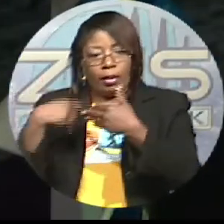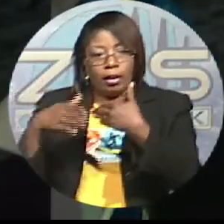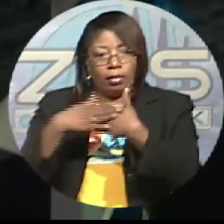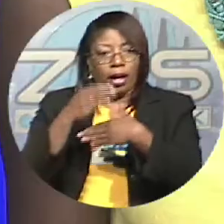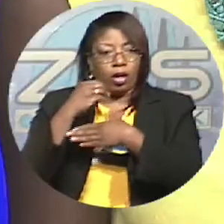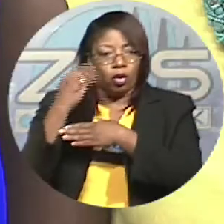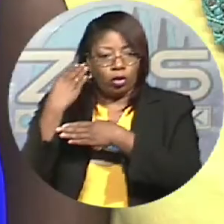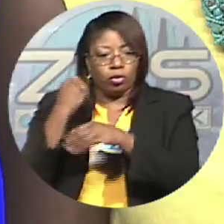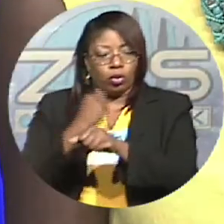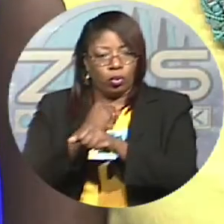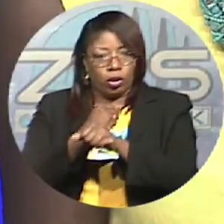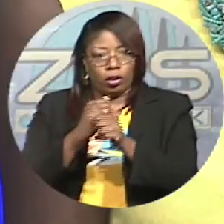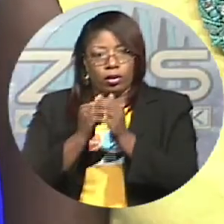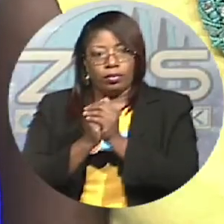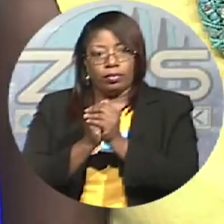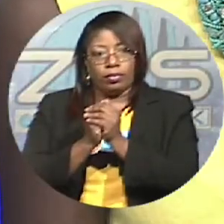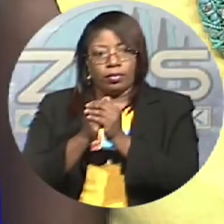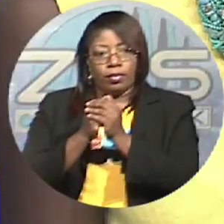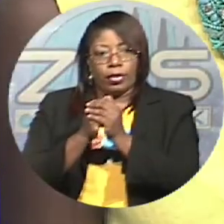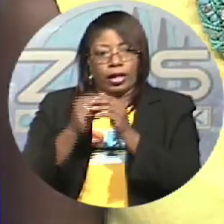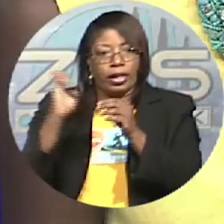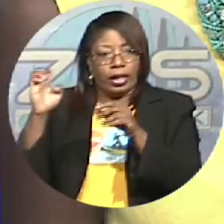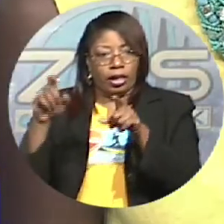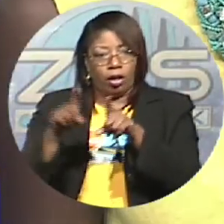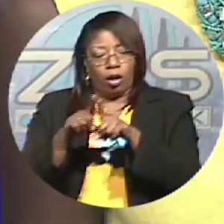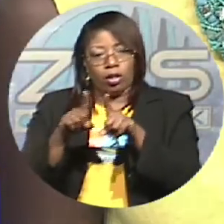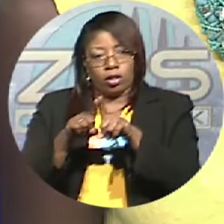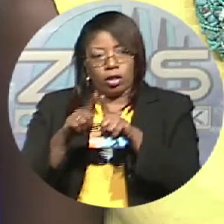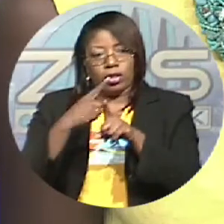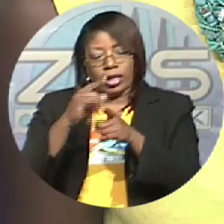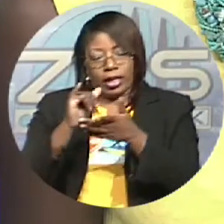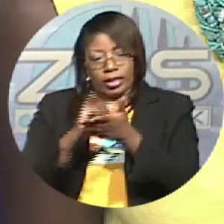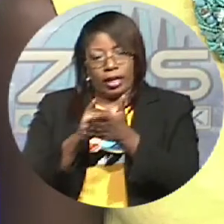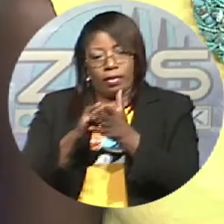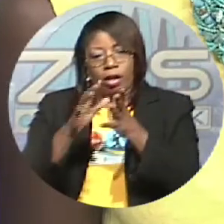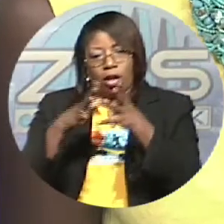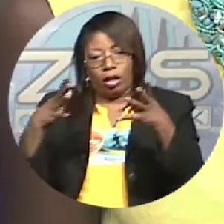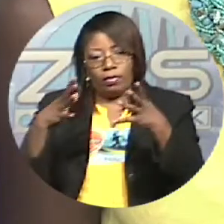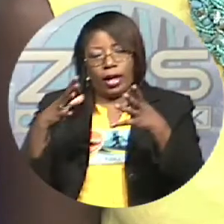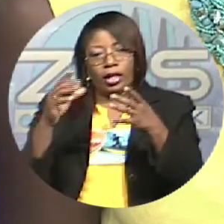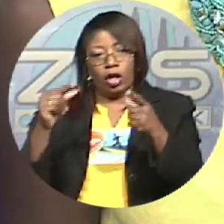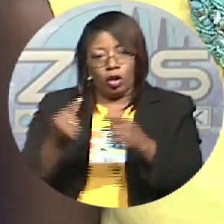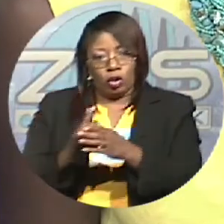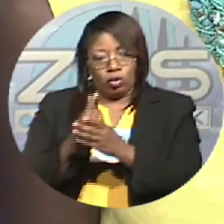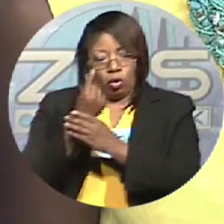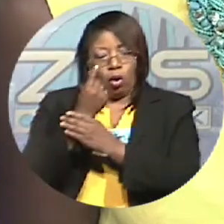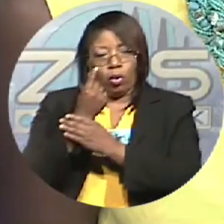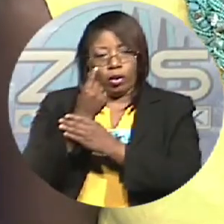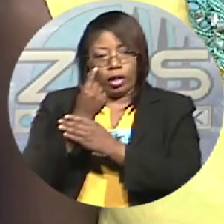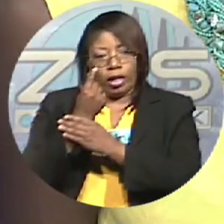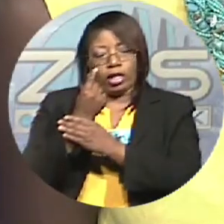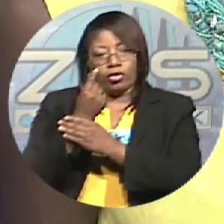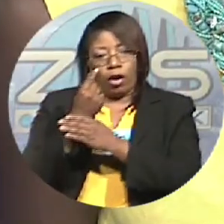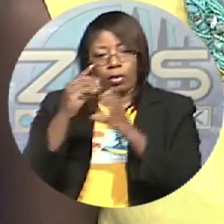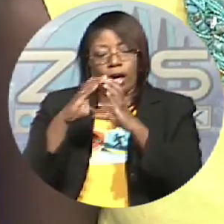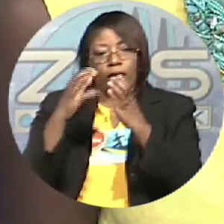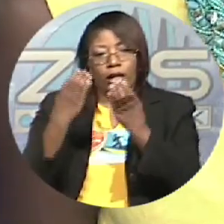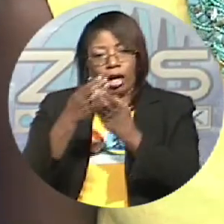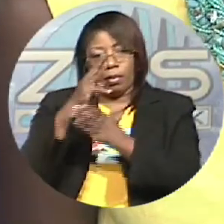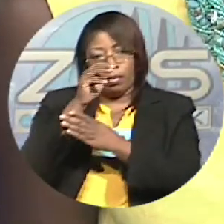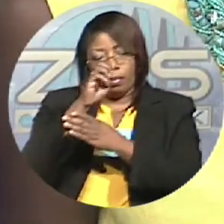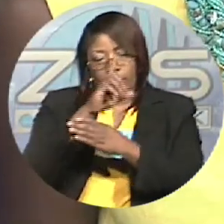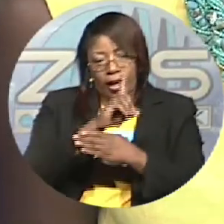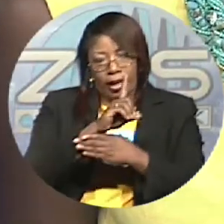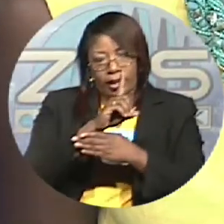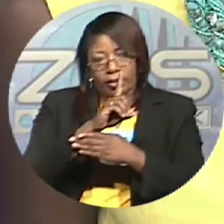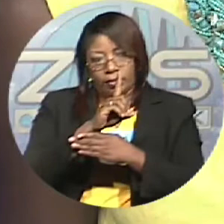employment. The Deputy Prime Minister credited much of that growth to the strong presence the Club Med property has on San Salvador.